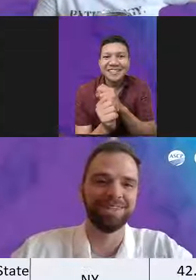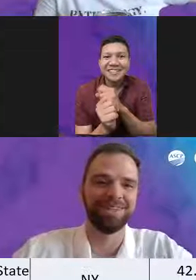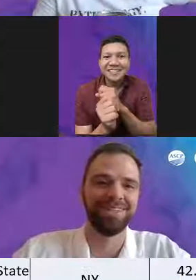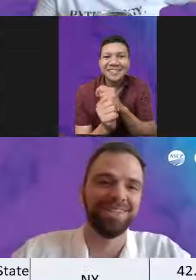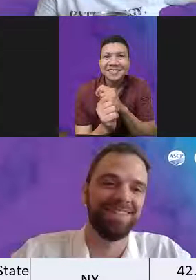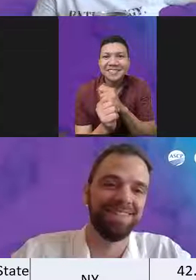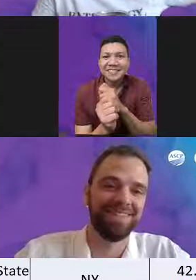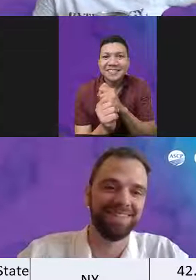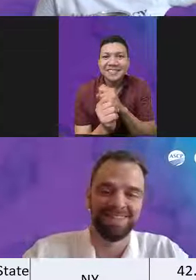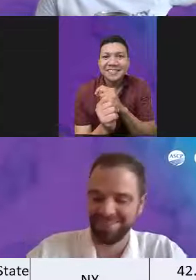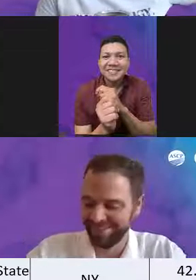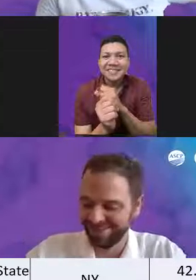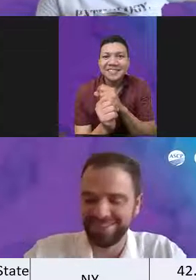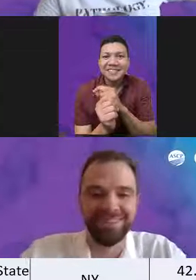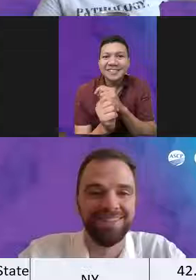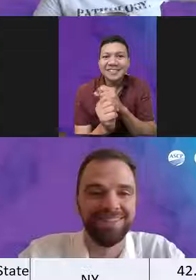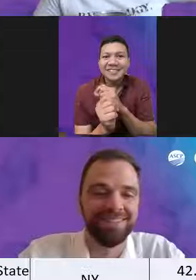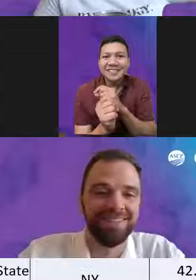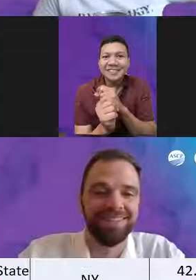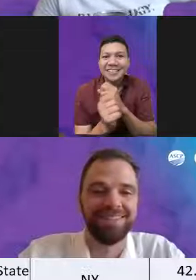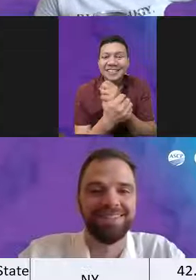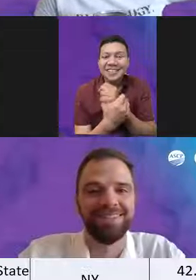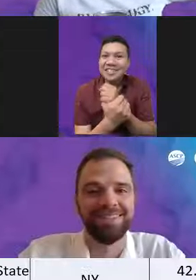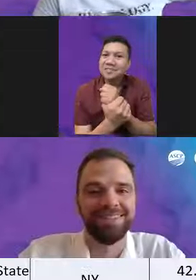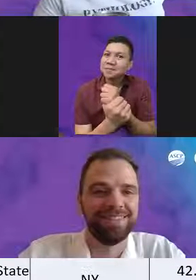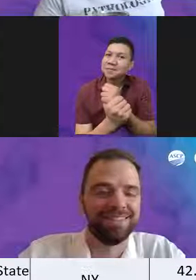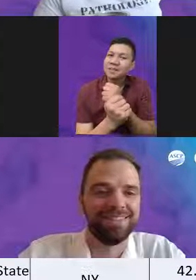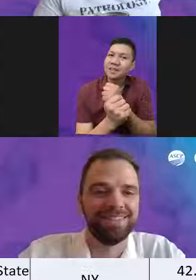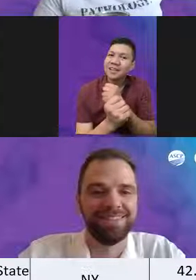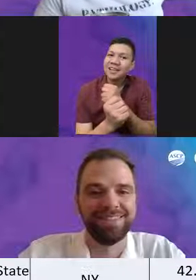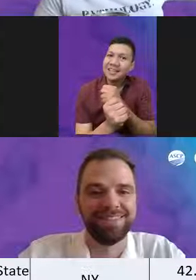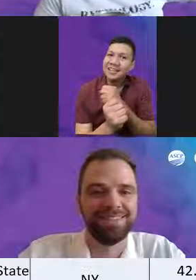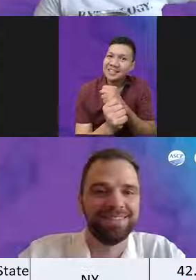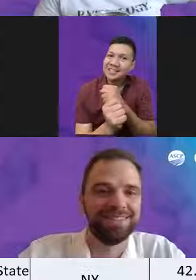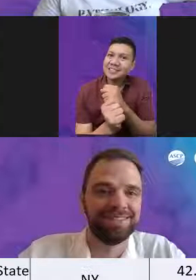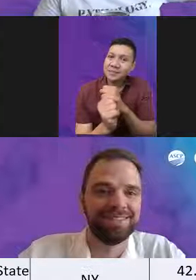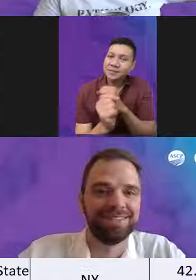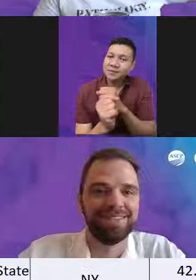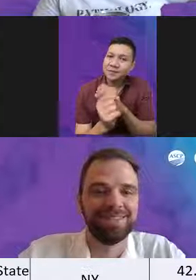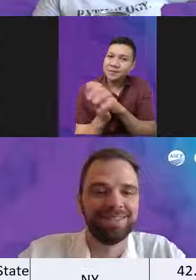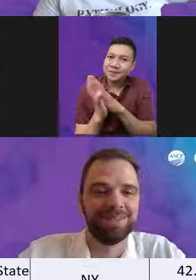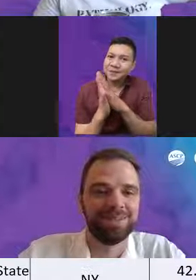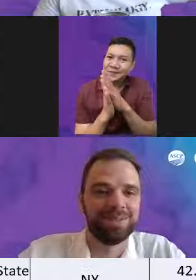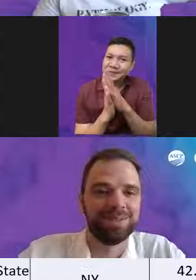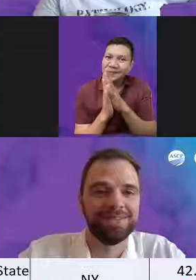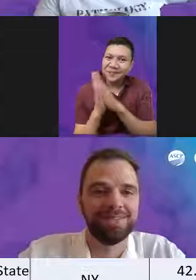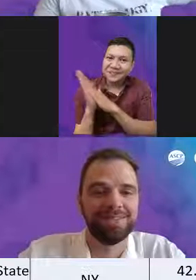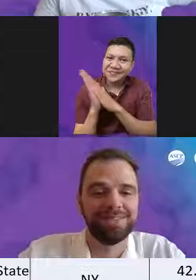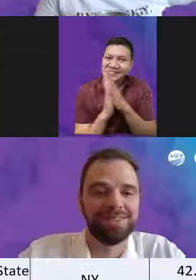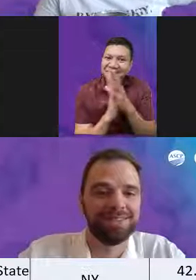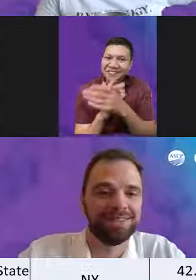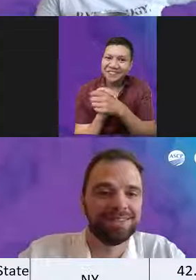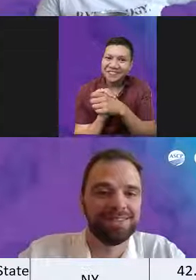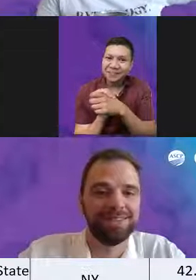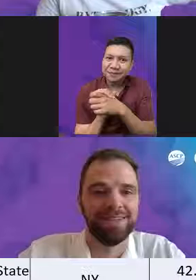they took Southeast Community College for a run, right? So we're going to make sure that we get some